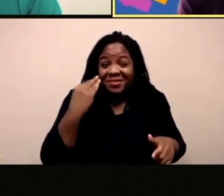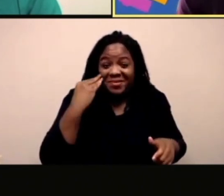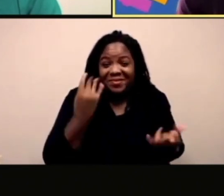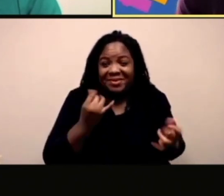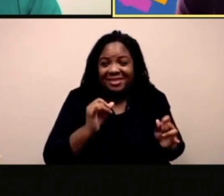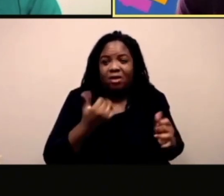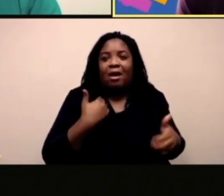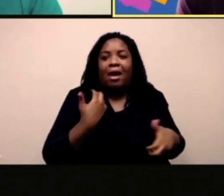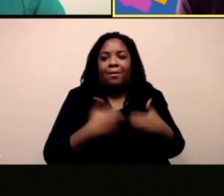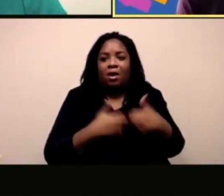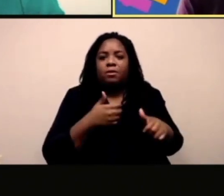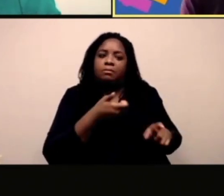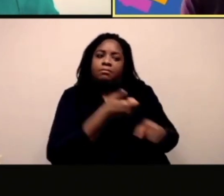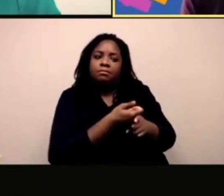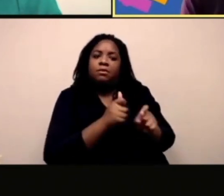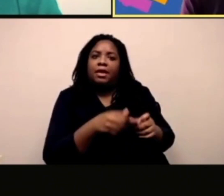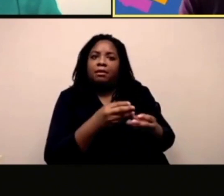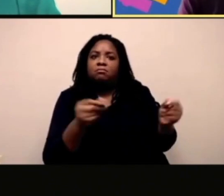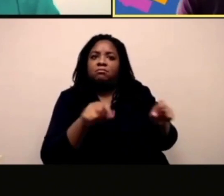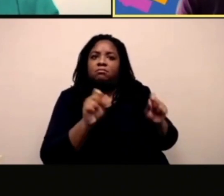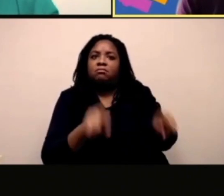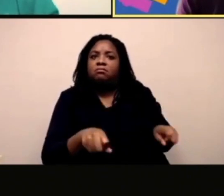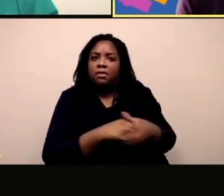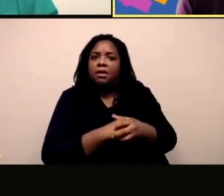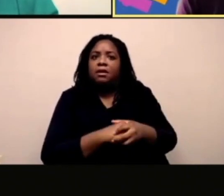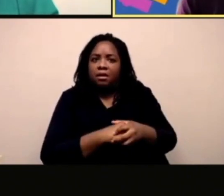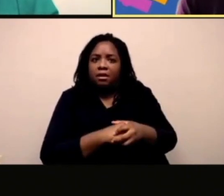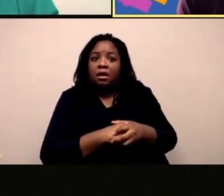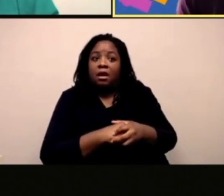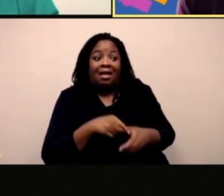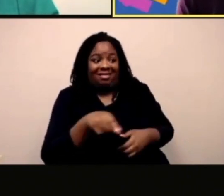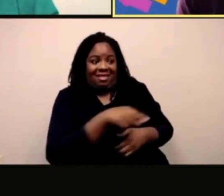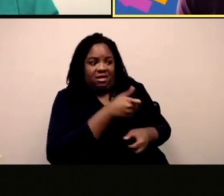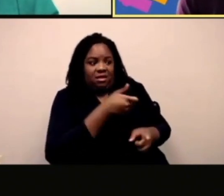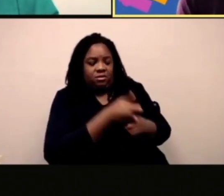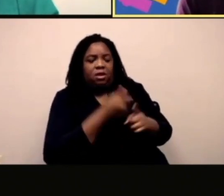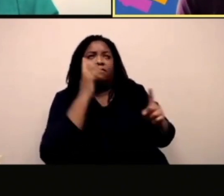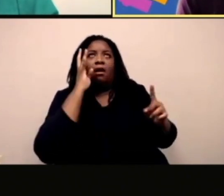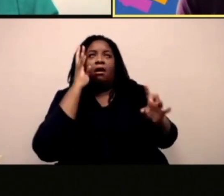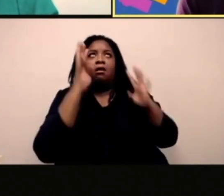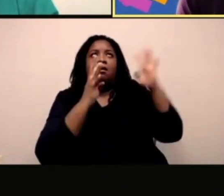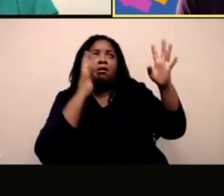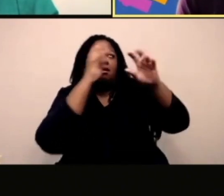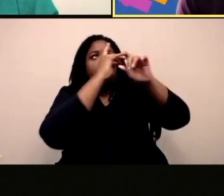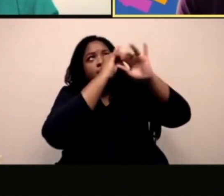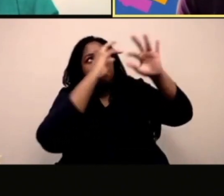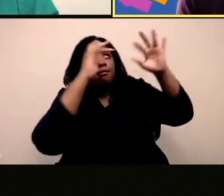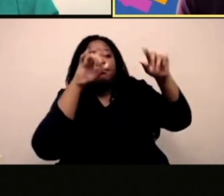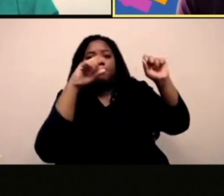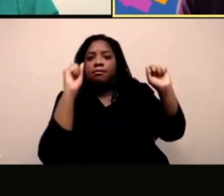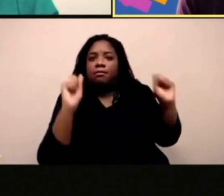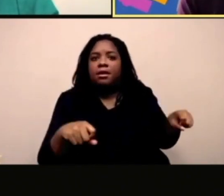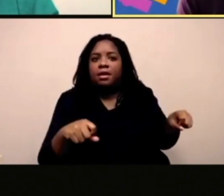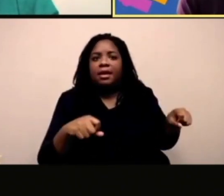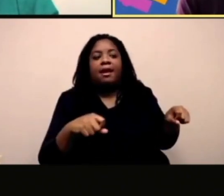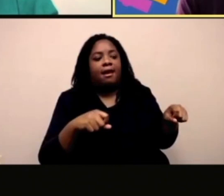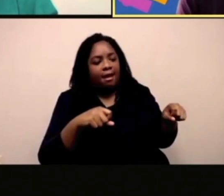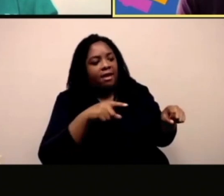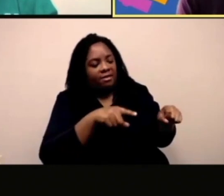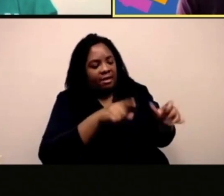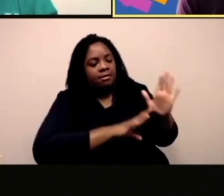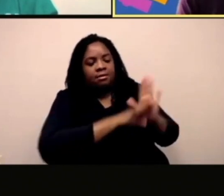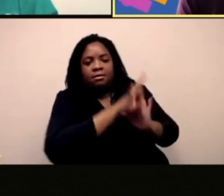they can solve. To let them to be creative, to develop